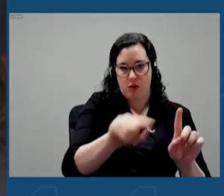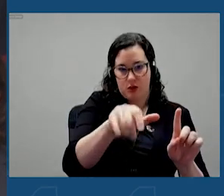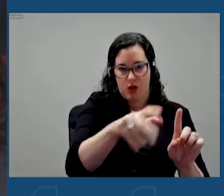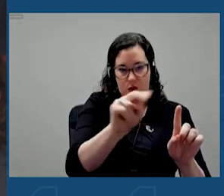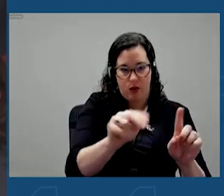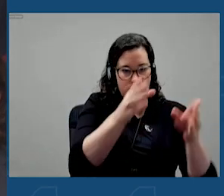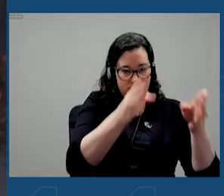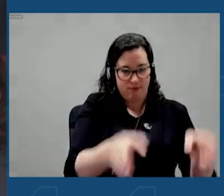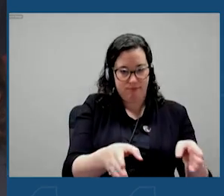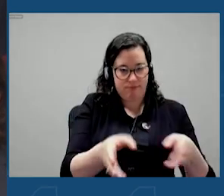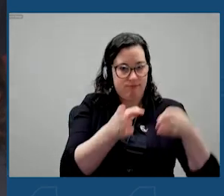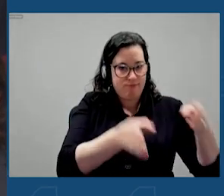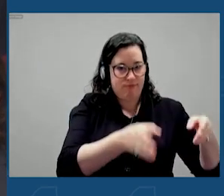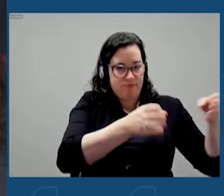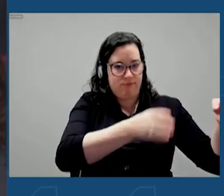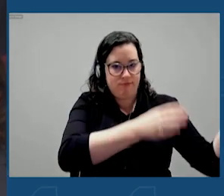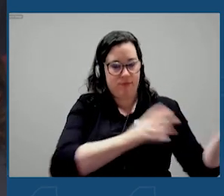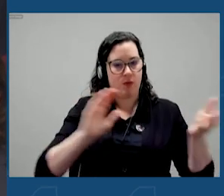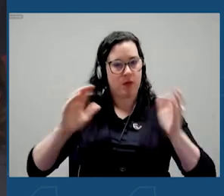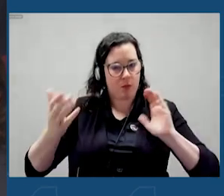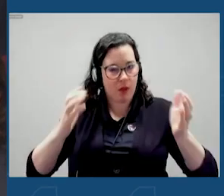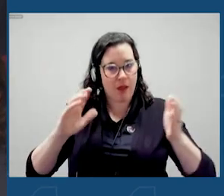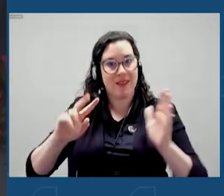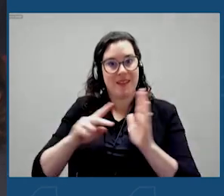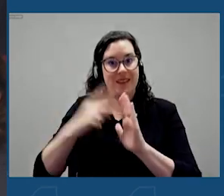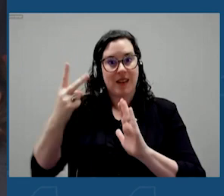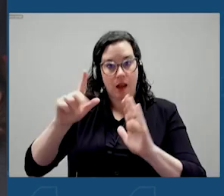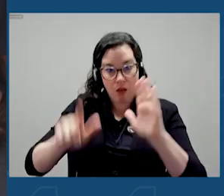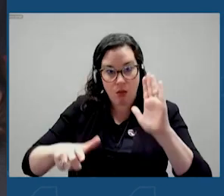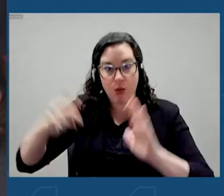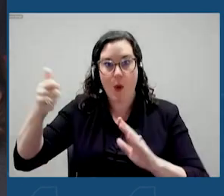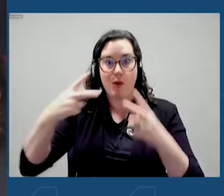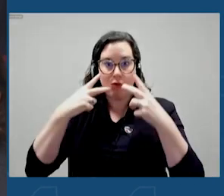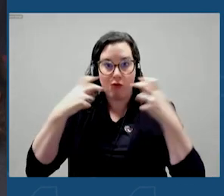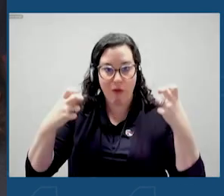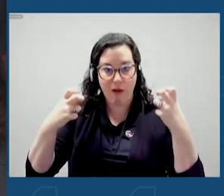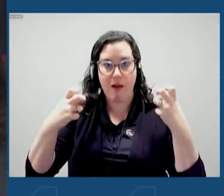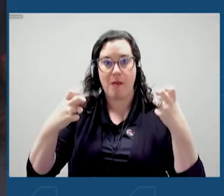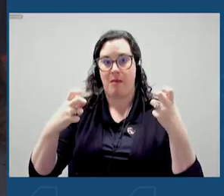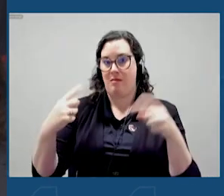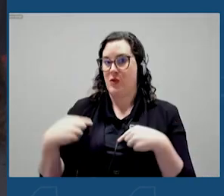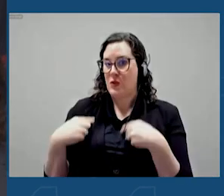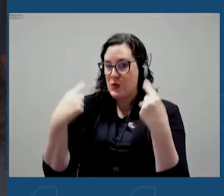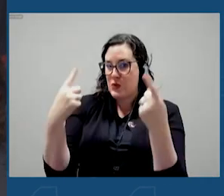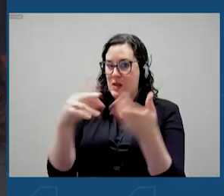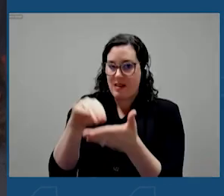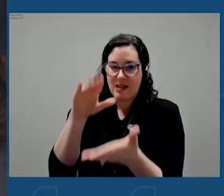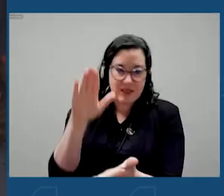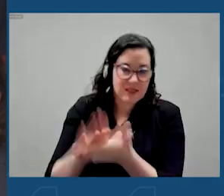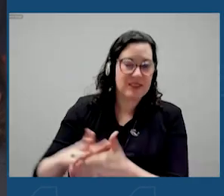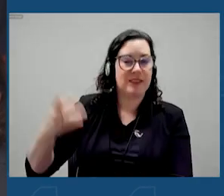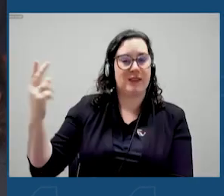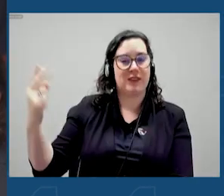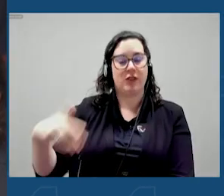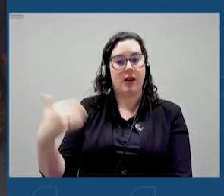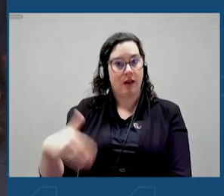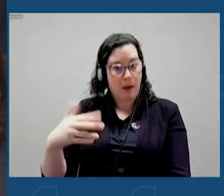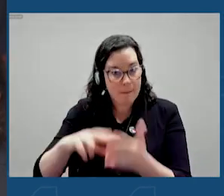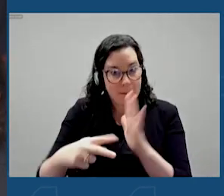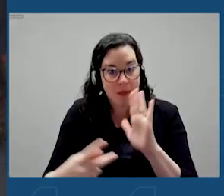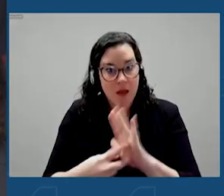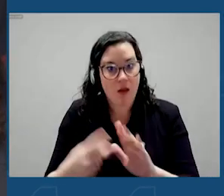are currently at the second lowest overall crime level in recorded history. And I'm going back all the way